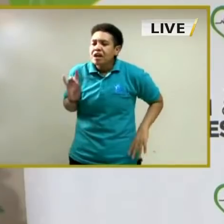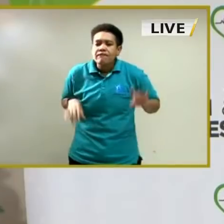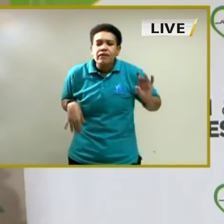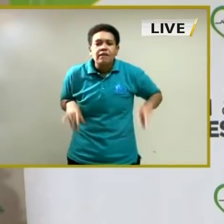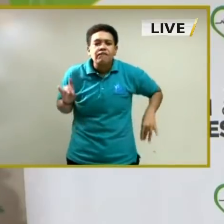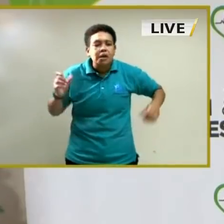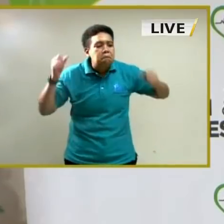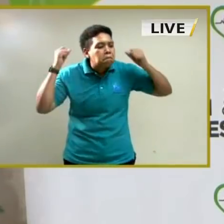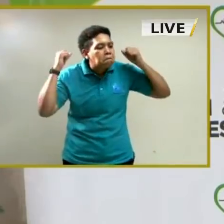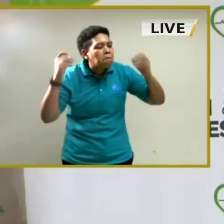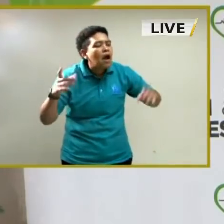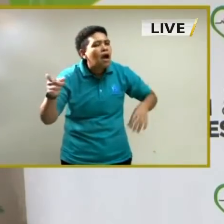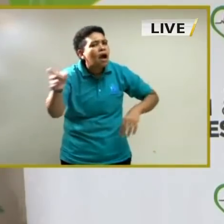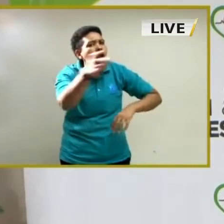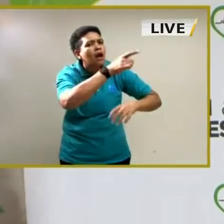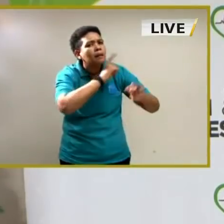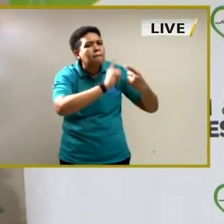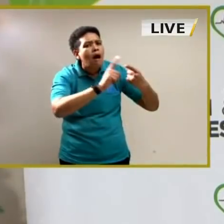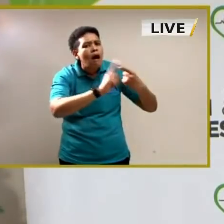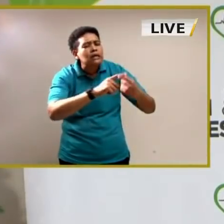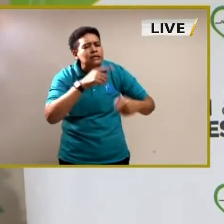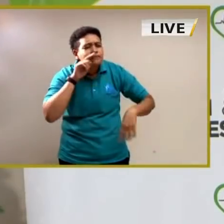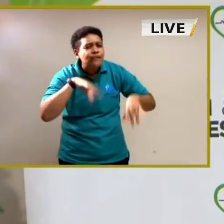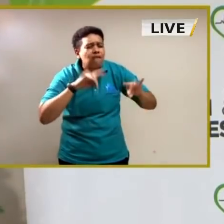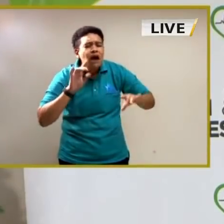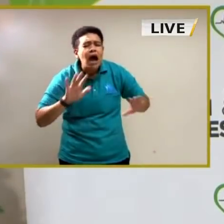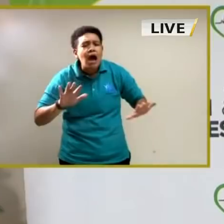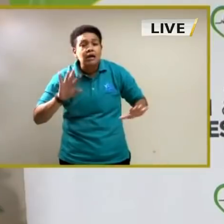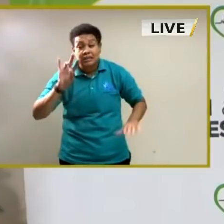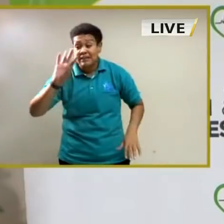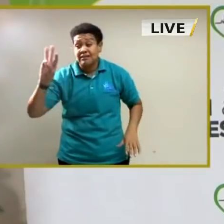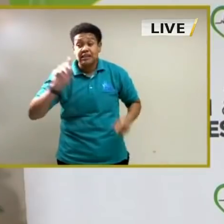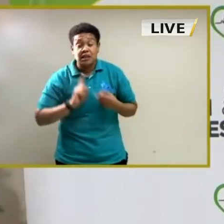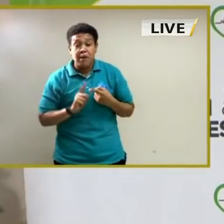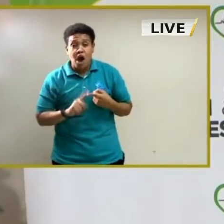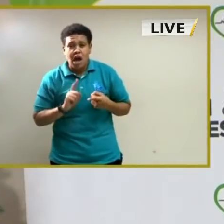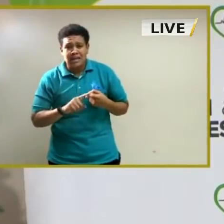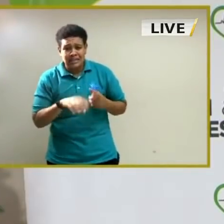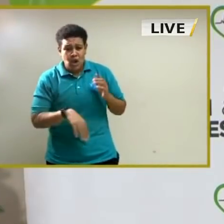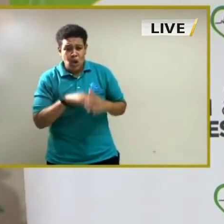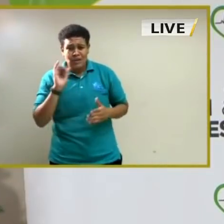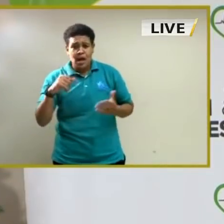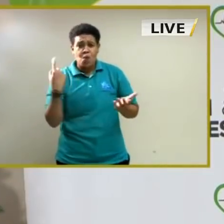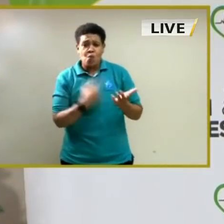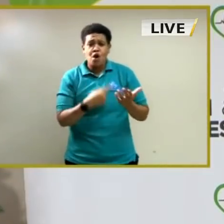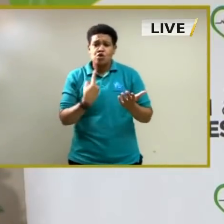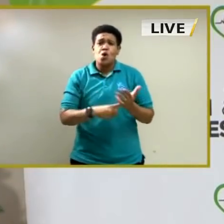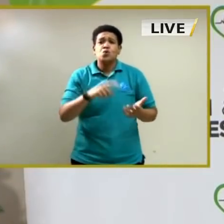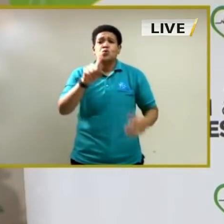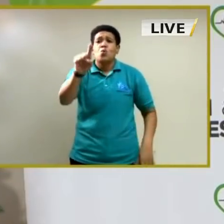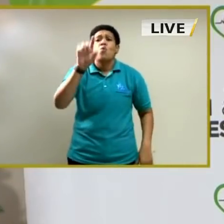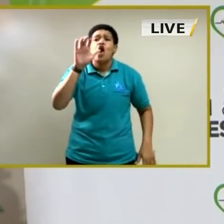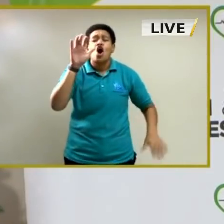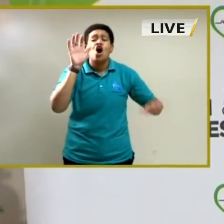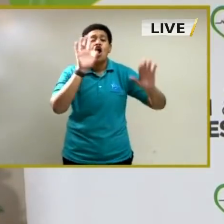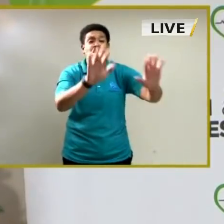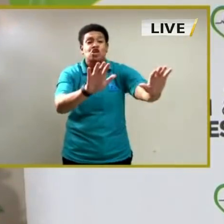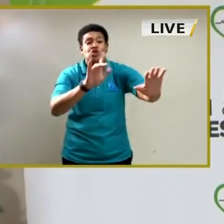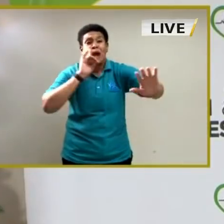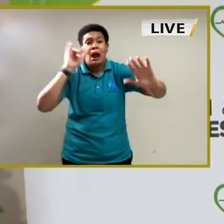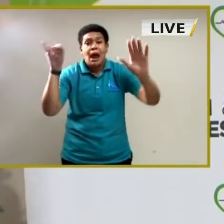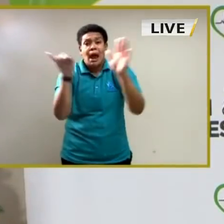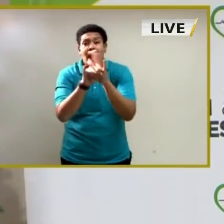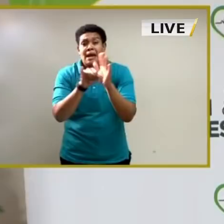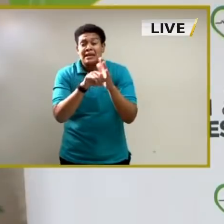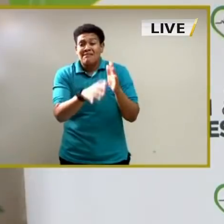lot more positives. So of the 76 positives of that 1,100 that were identified,